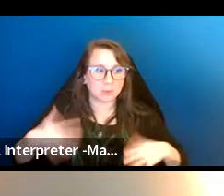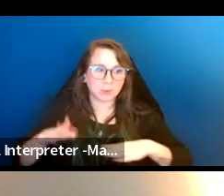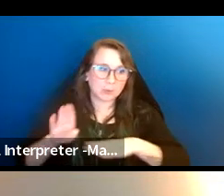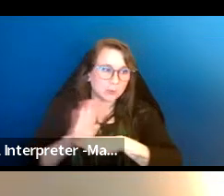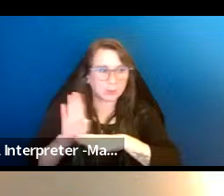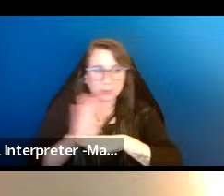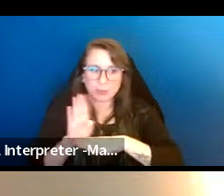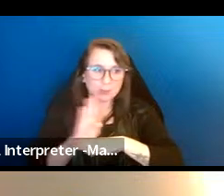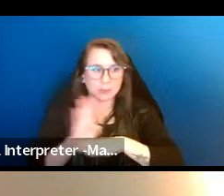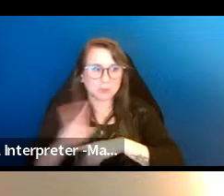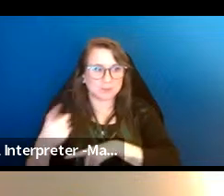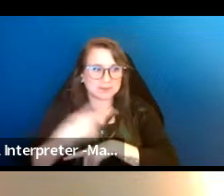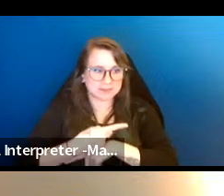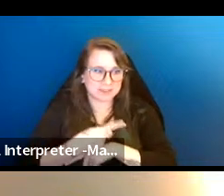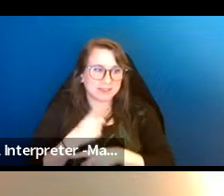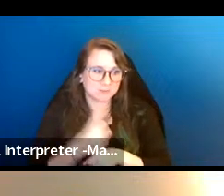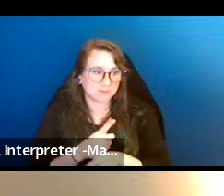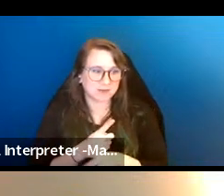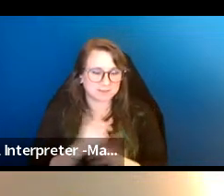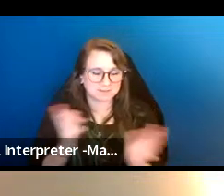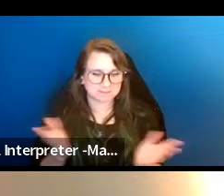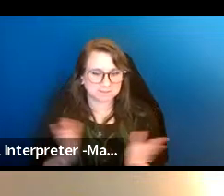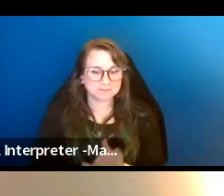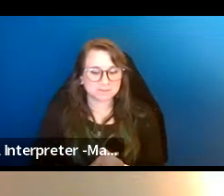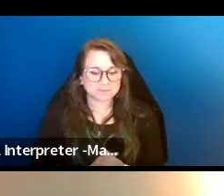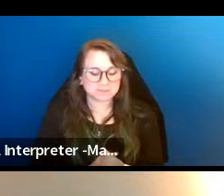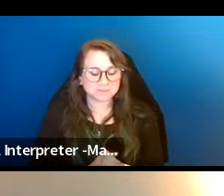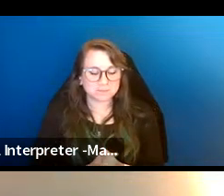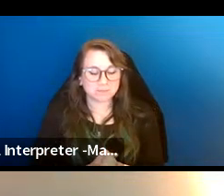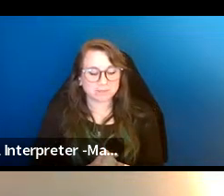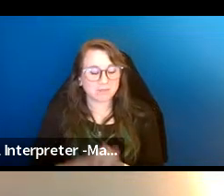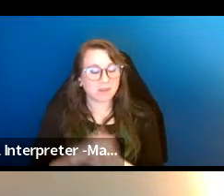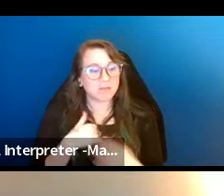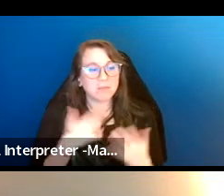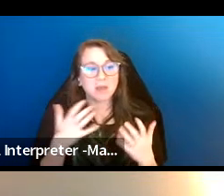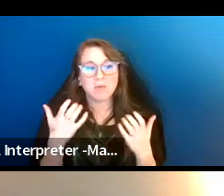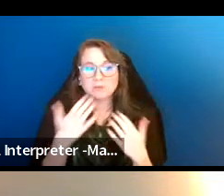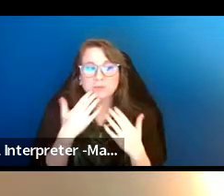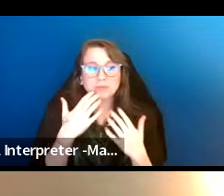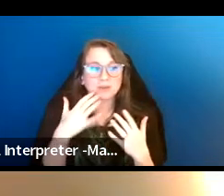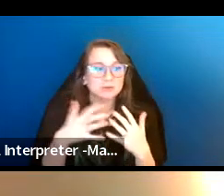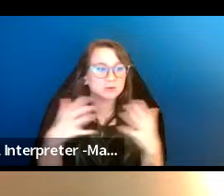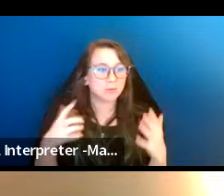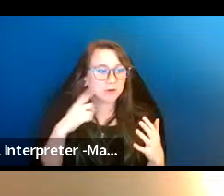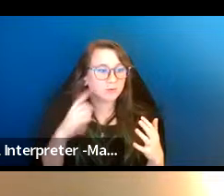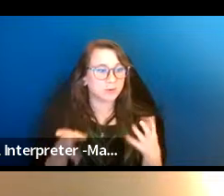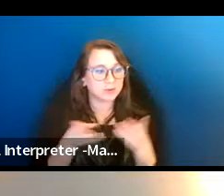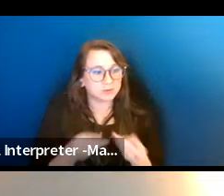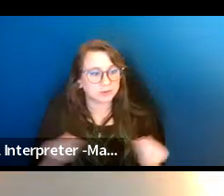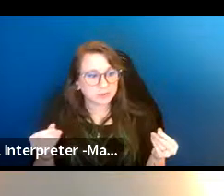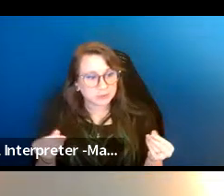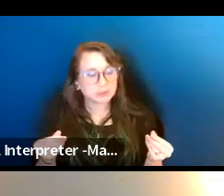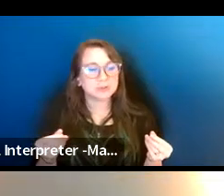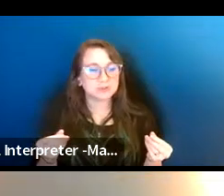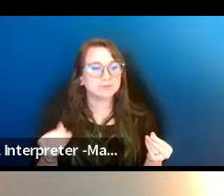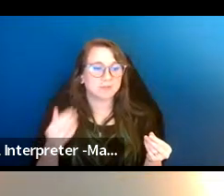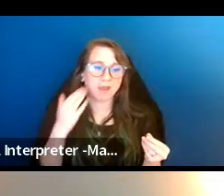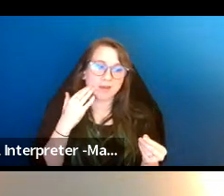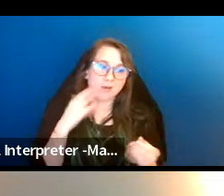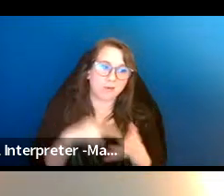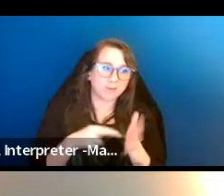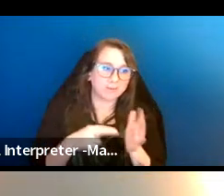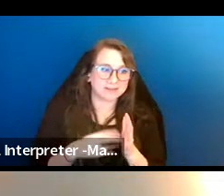day, right? Nonetheless. But I just want to thank you so much for this resolution, right? I know it means a lot